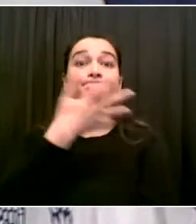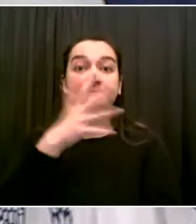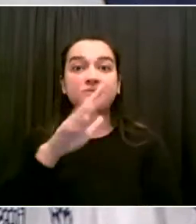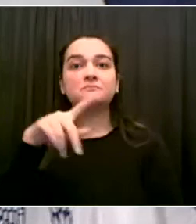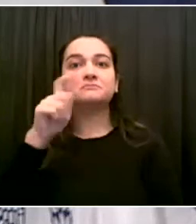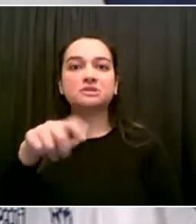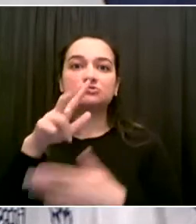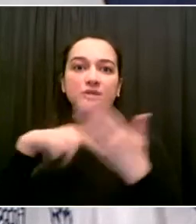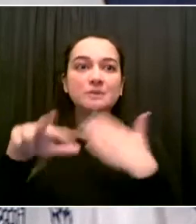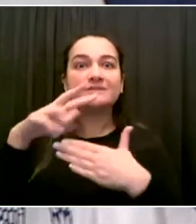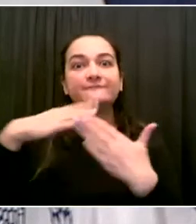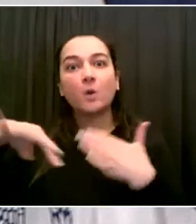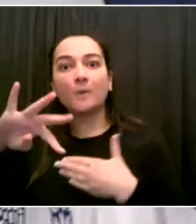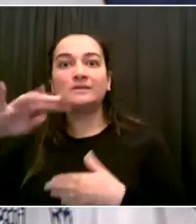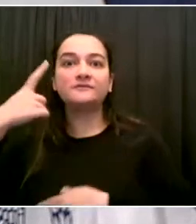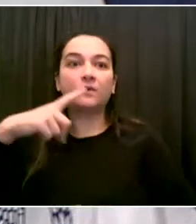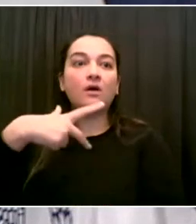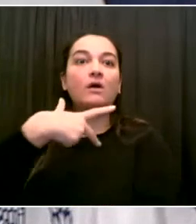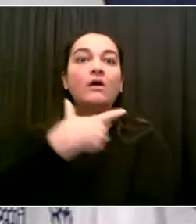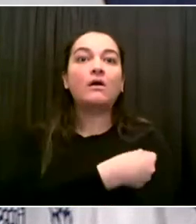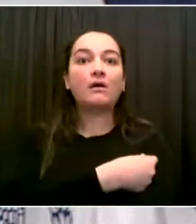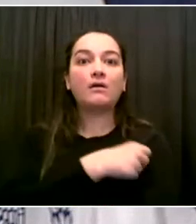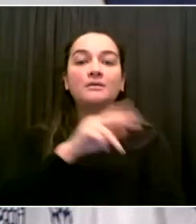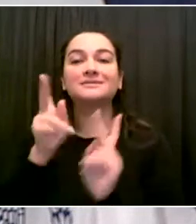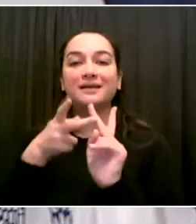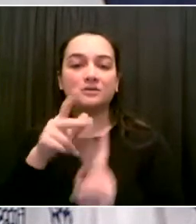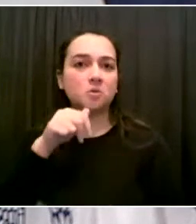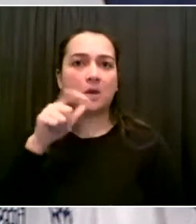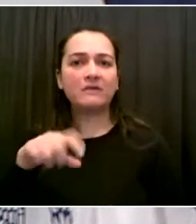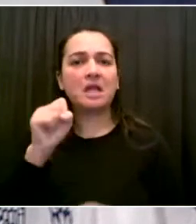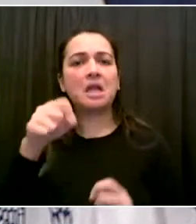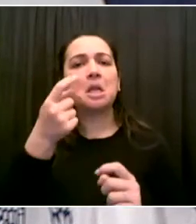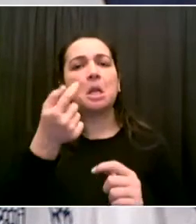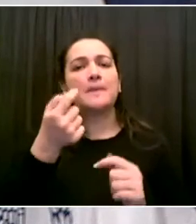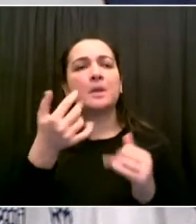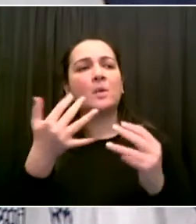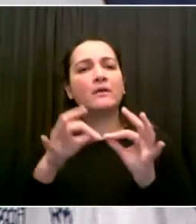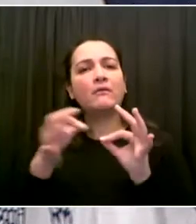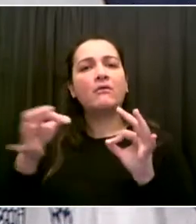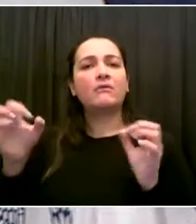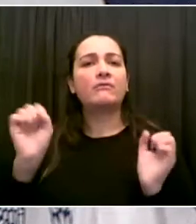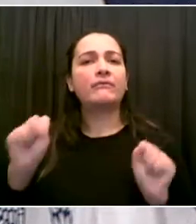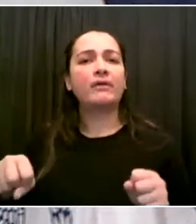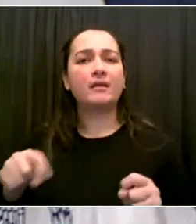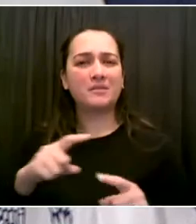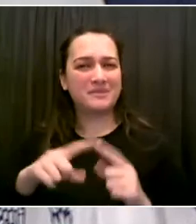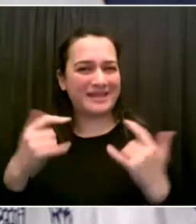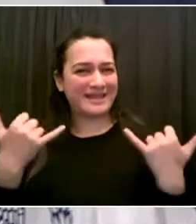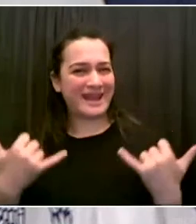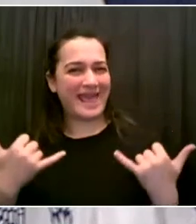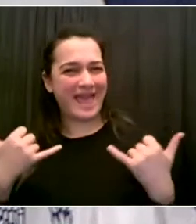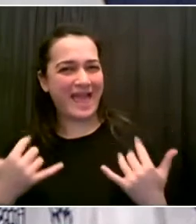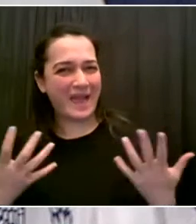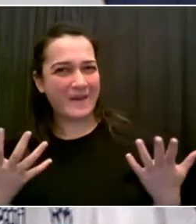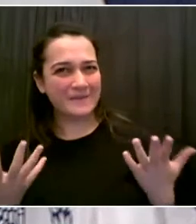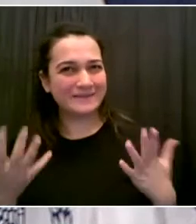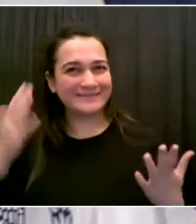could you make that case? I would imagine in light of Johnson & Johnson, that case is even stronger. Yeah, I appreciate the question,